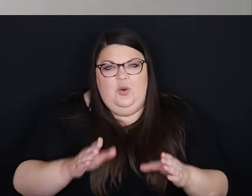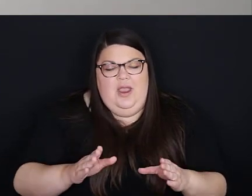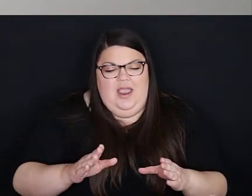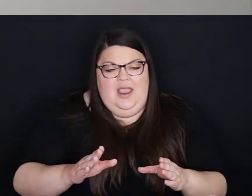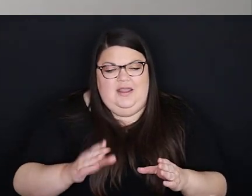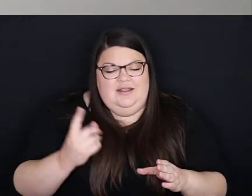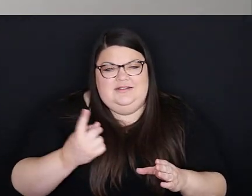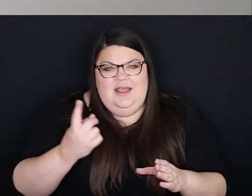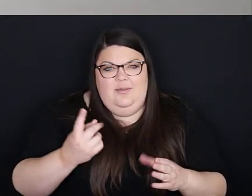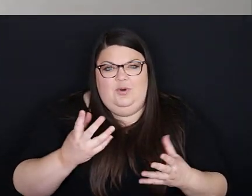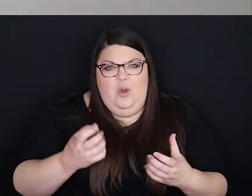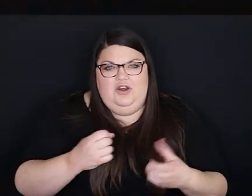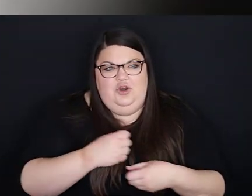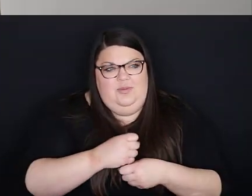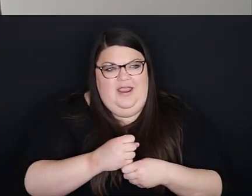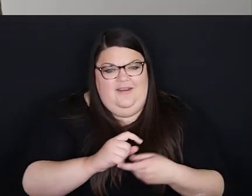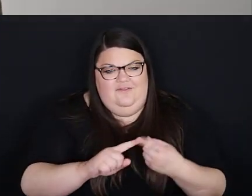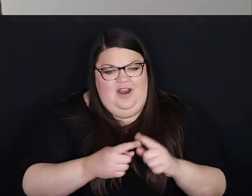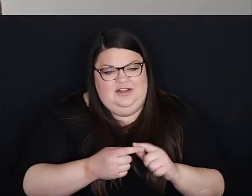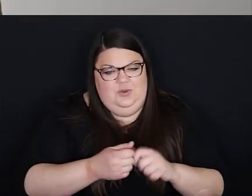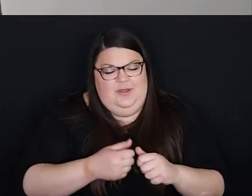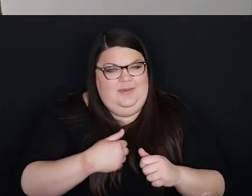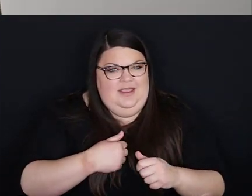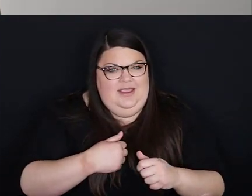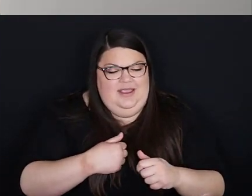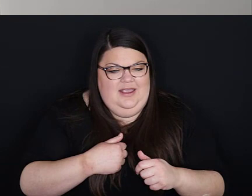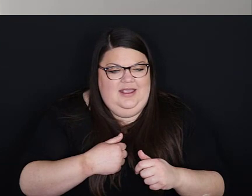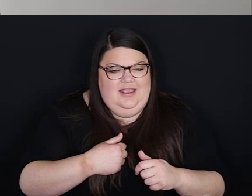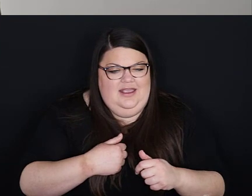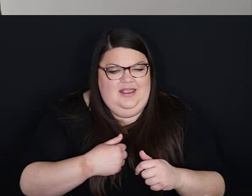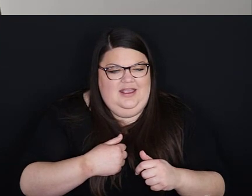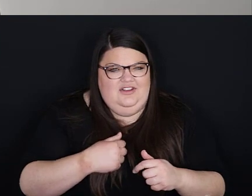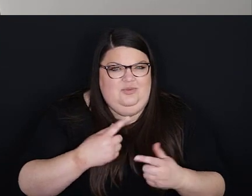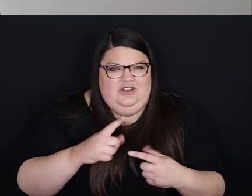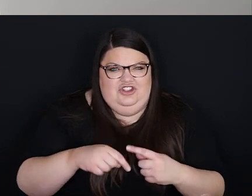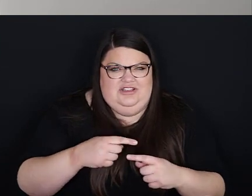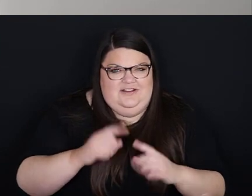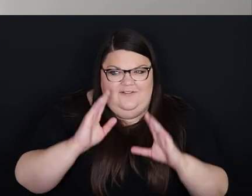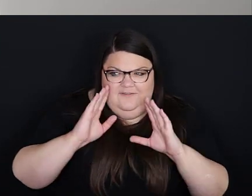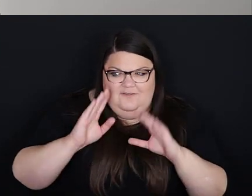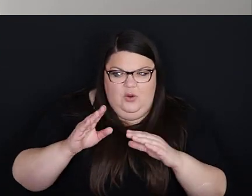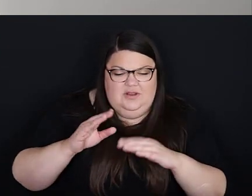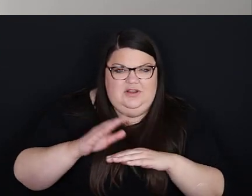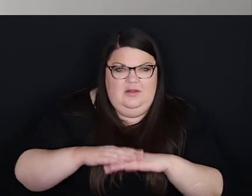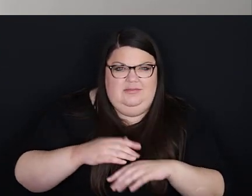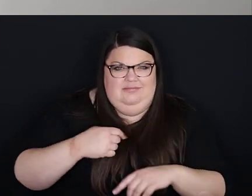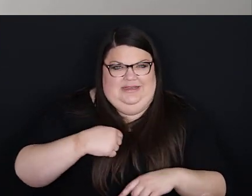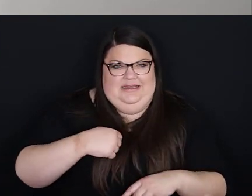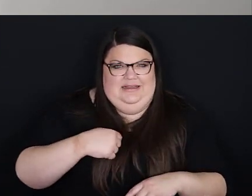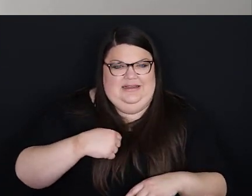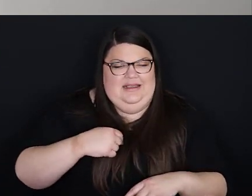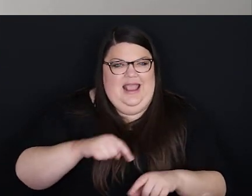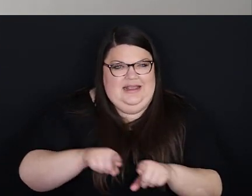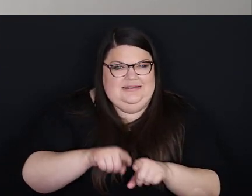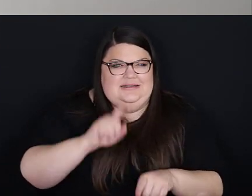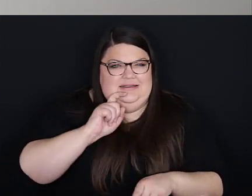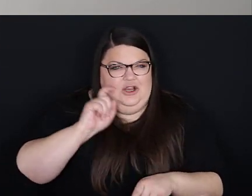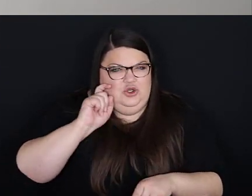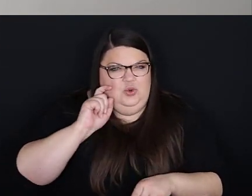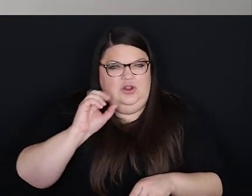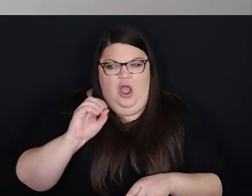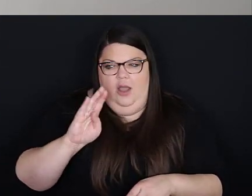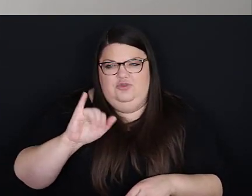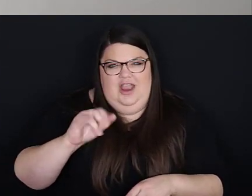way that someone wanted to make friends with me except as a sexual object. And it just, I was so pissed.